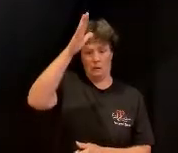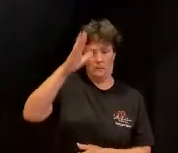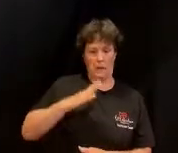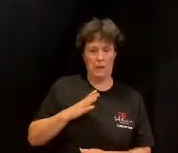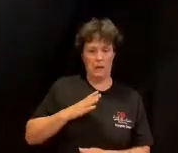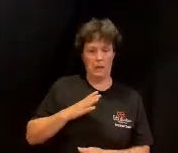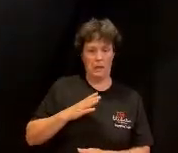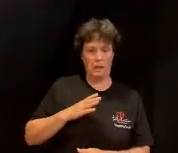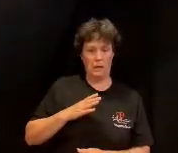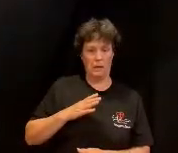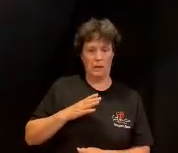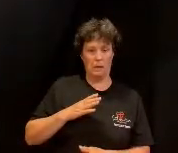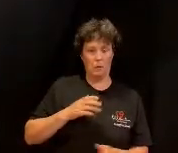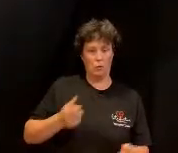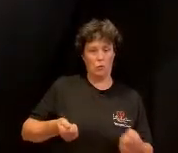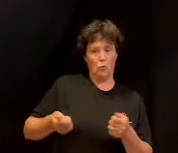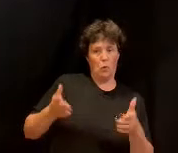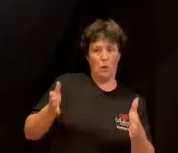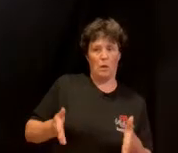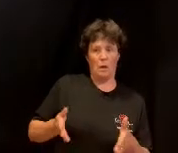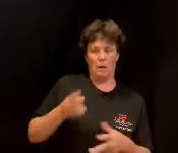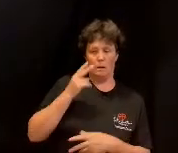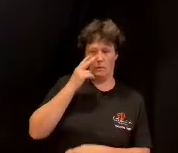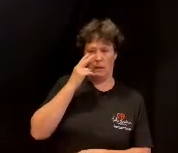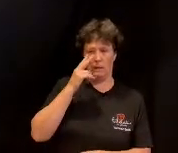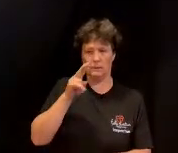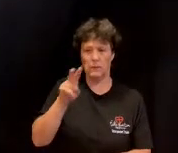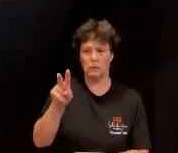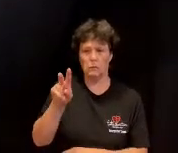Looked at him, I see you. I see you.